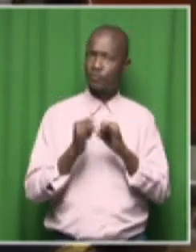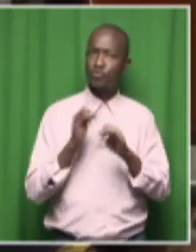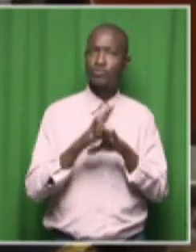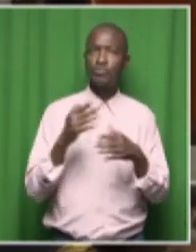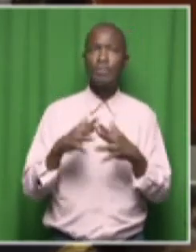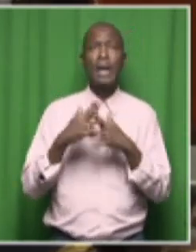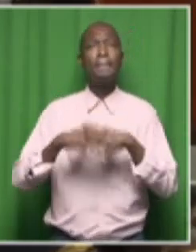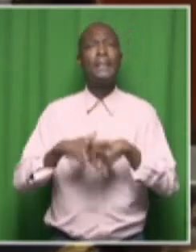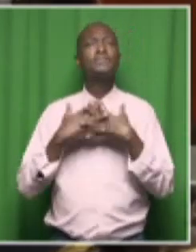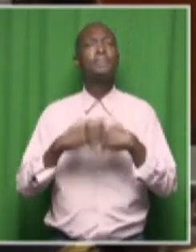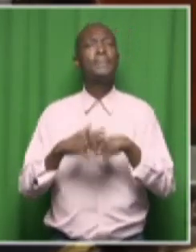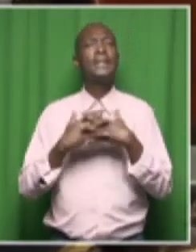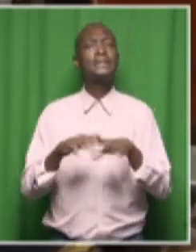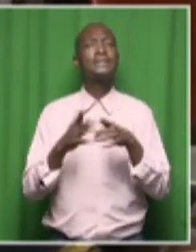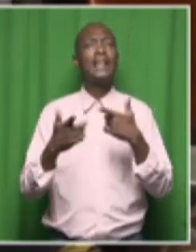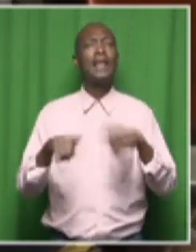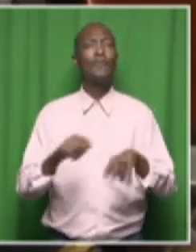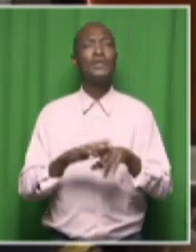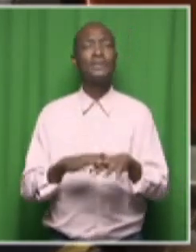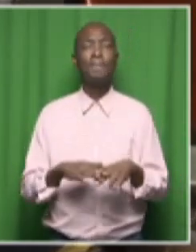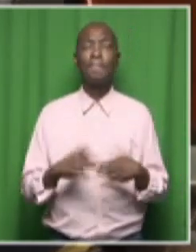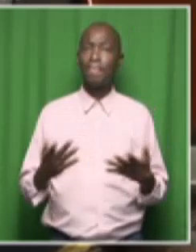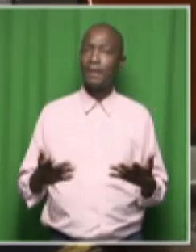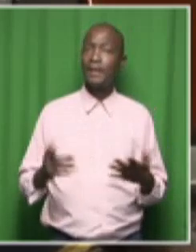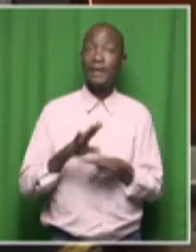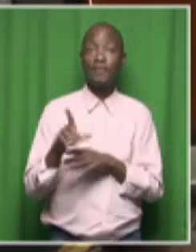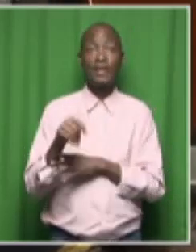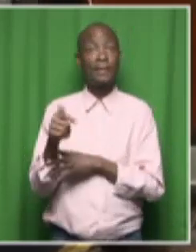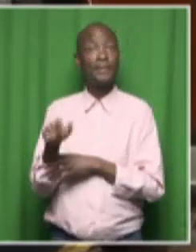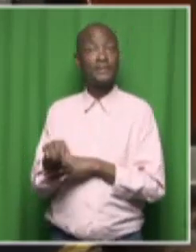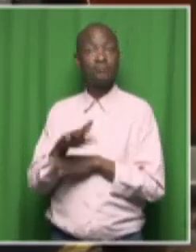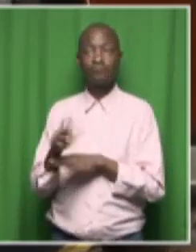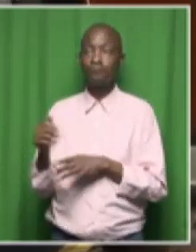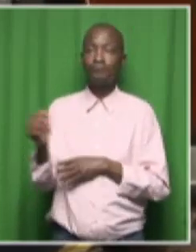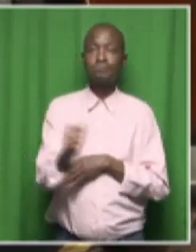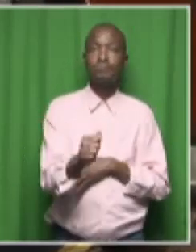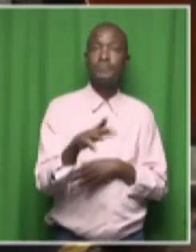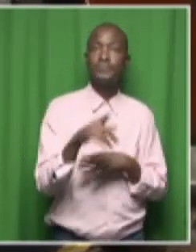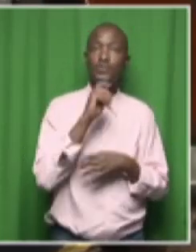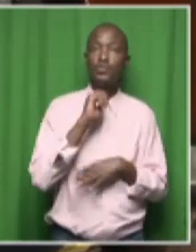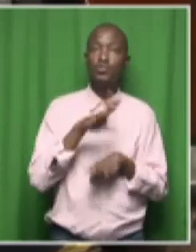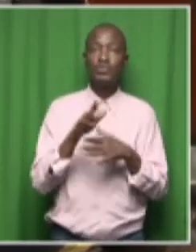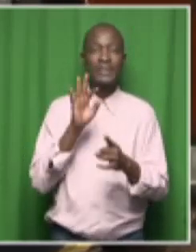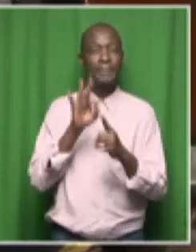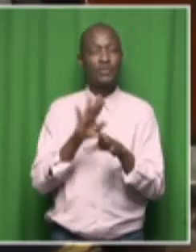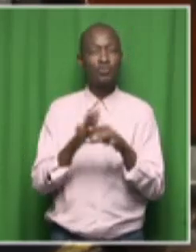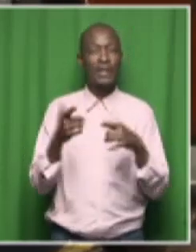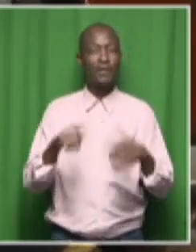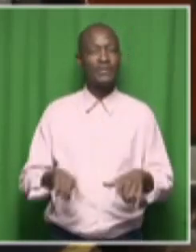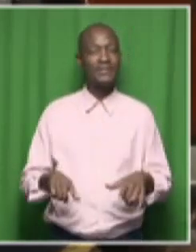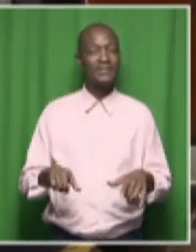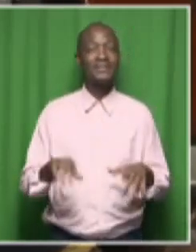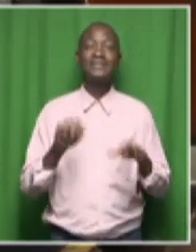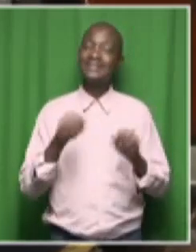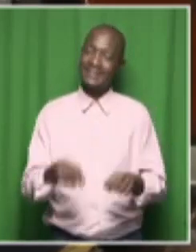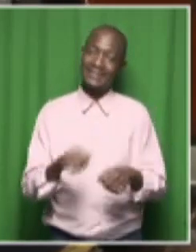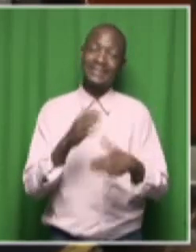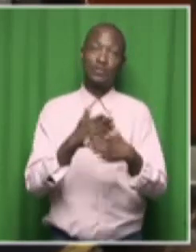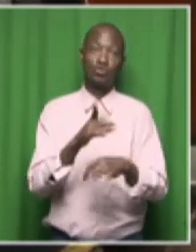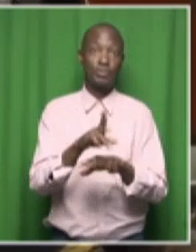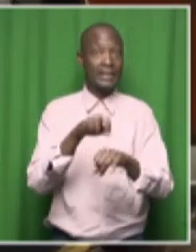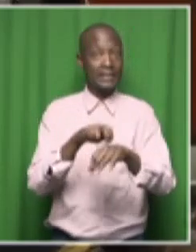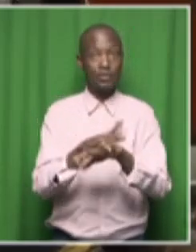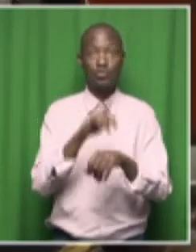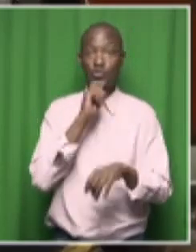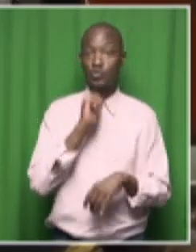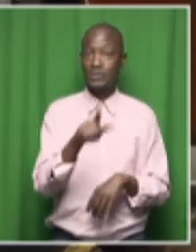mix. We have a situation whereby someone is hired to maybe use a particular language, or in that job they need to use